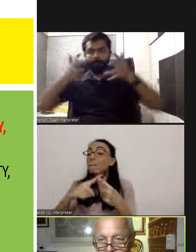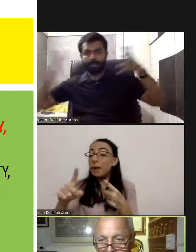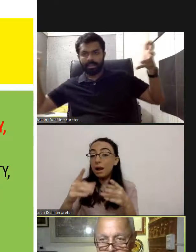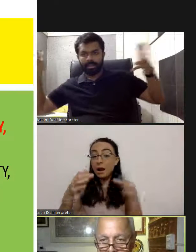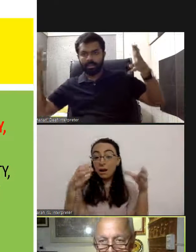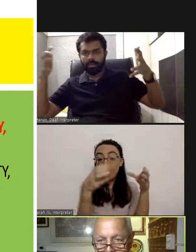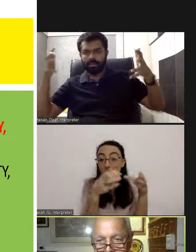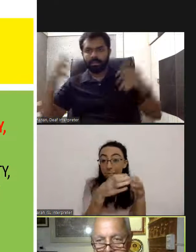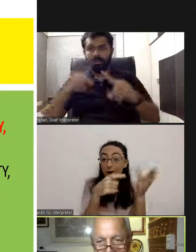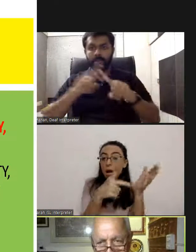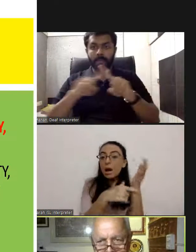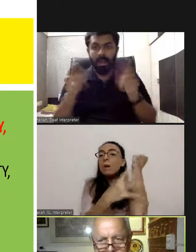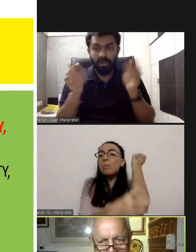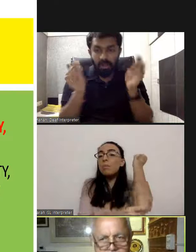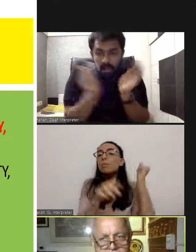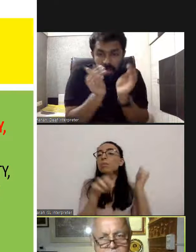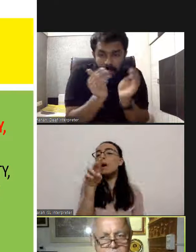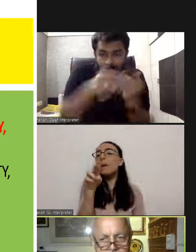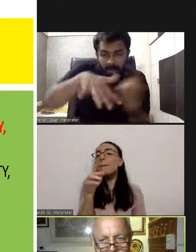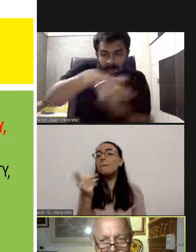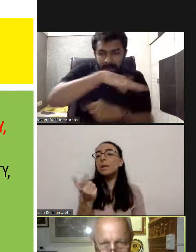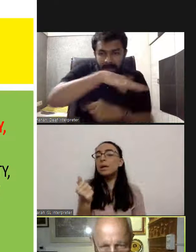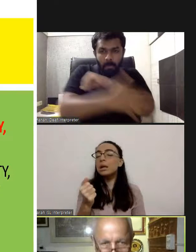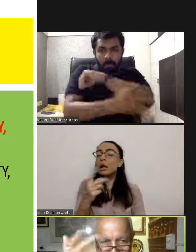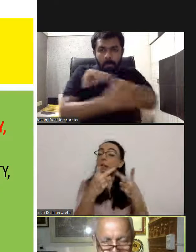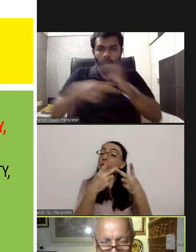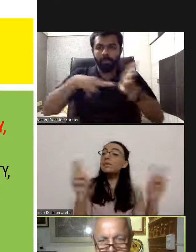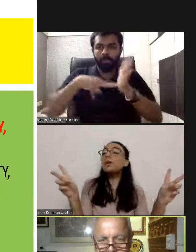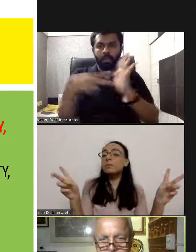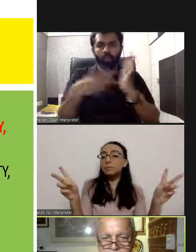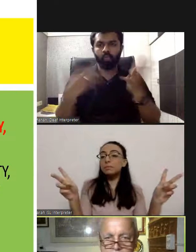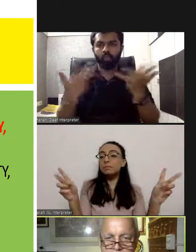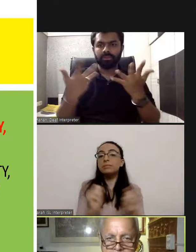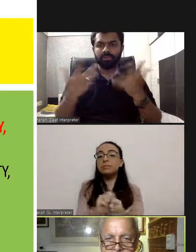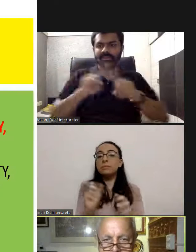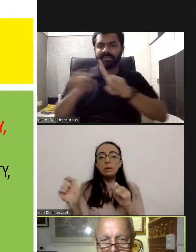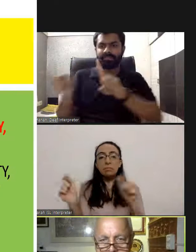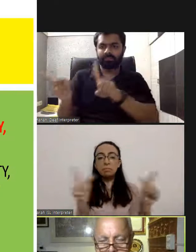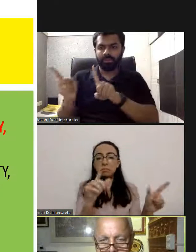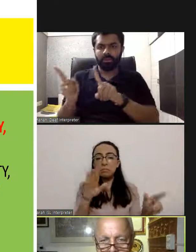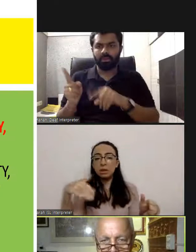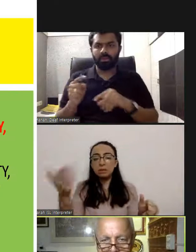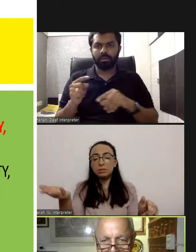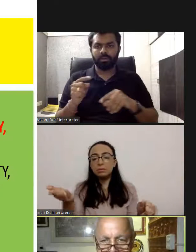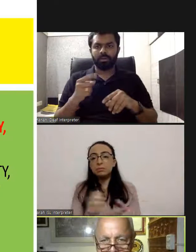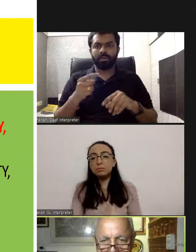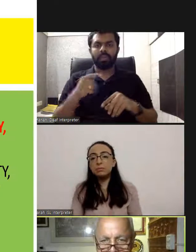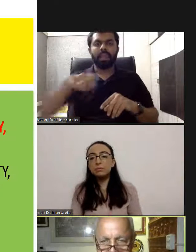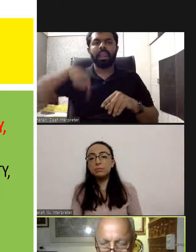to be defined in a slightly different way. Next slide, please.